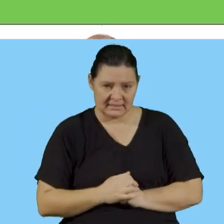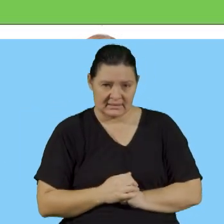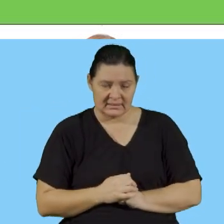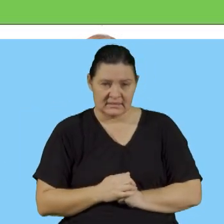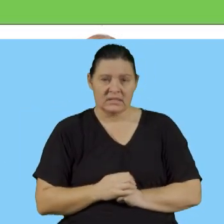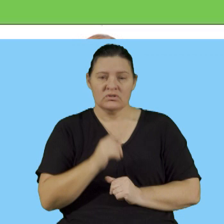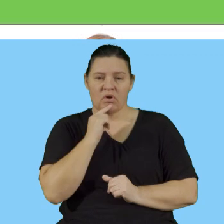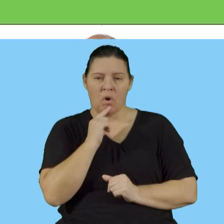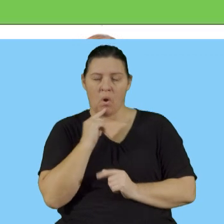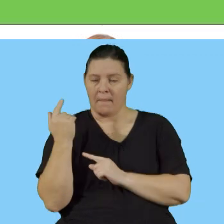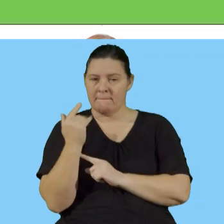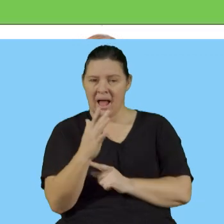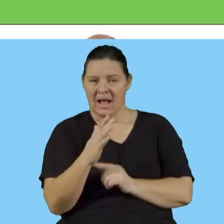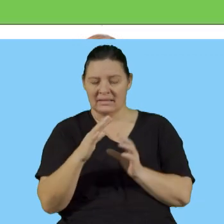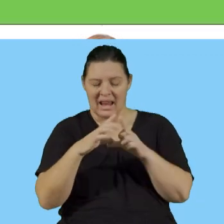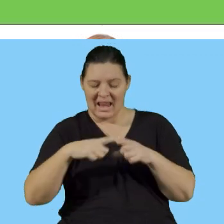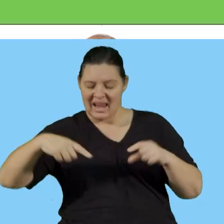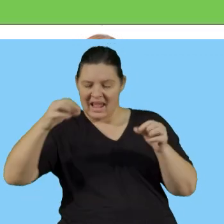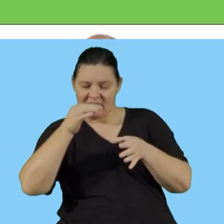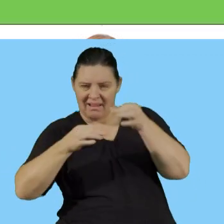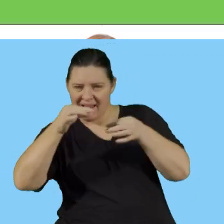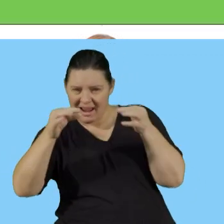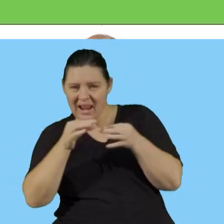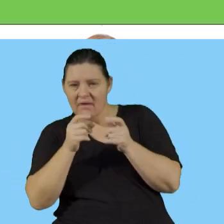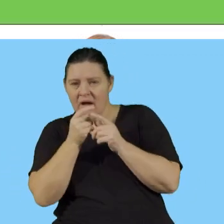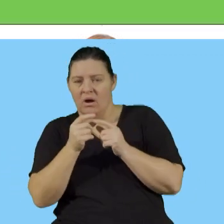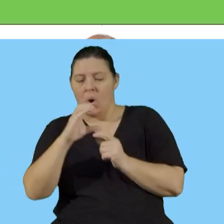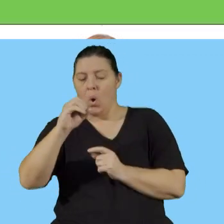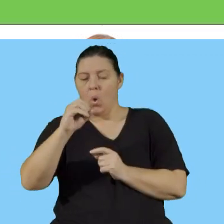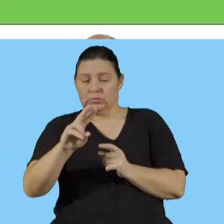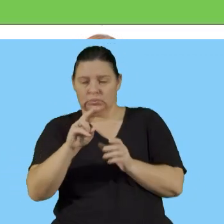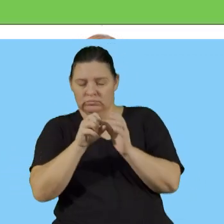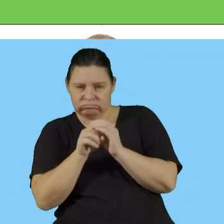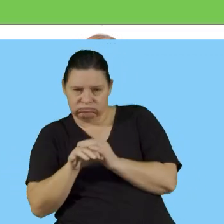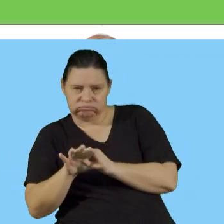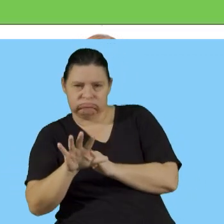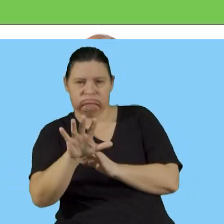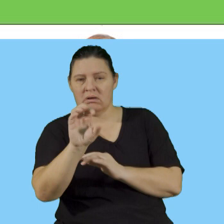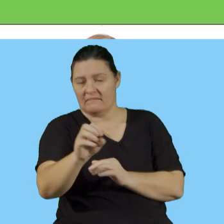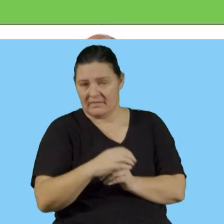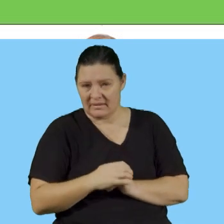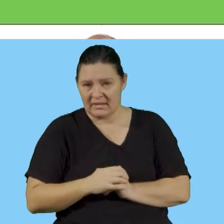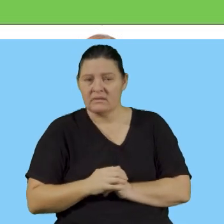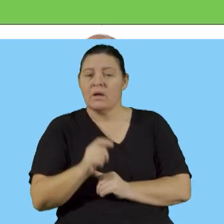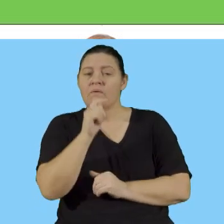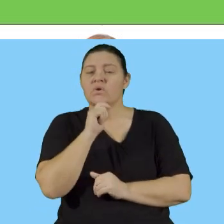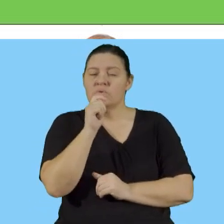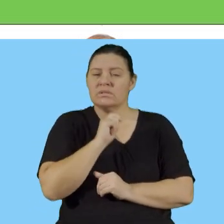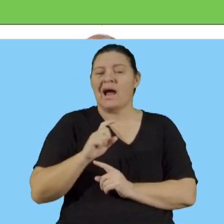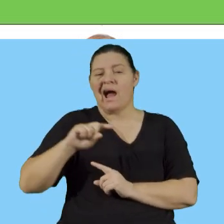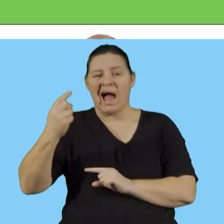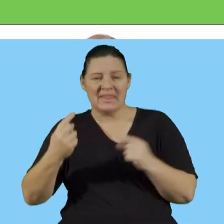the leaves of the plant will release the oxygen into the atmosphere. The oxygen is then used by other